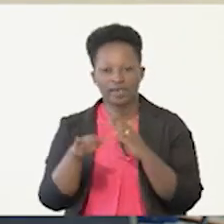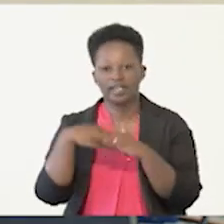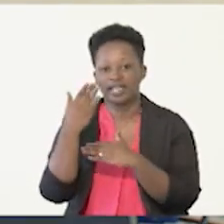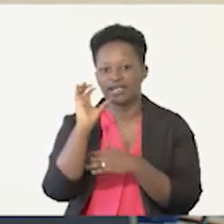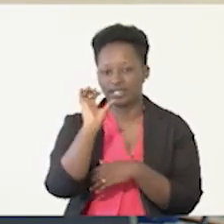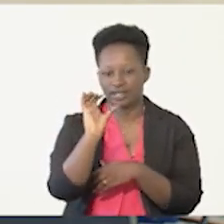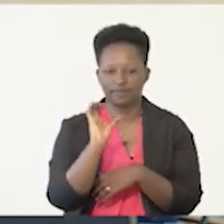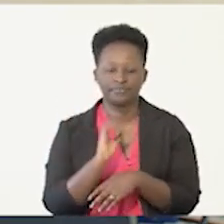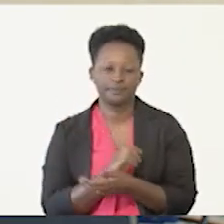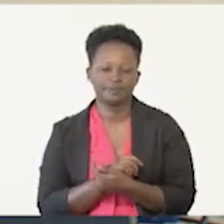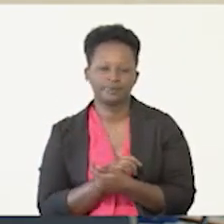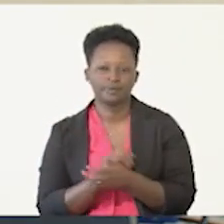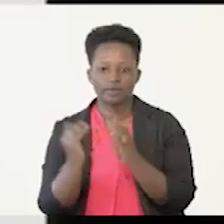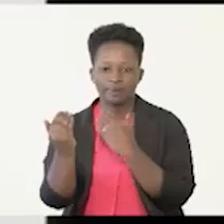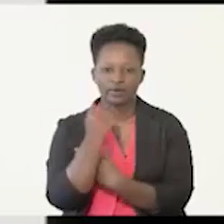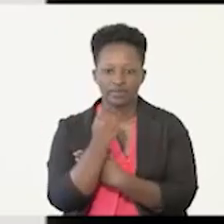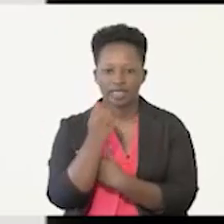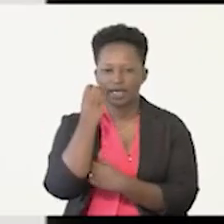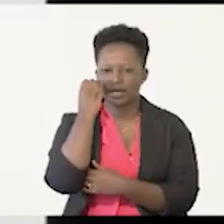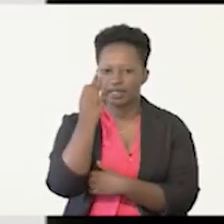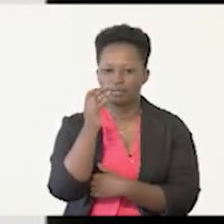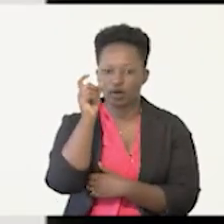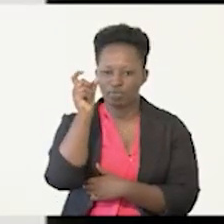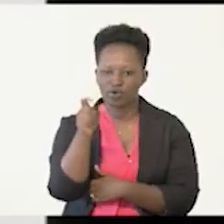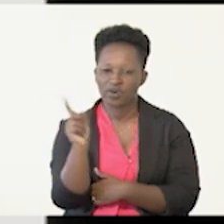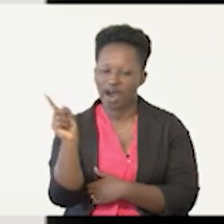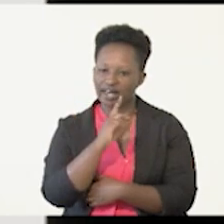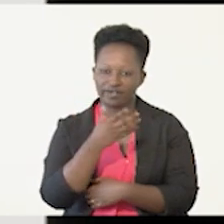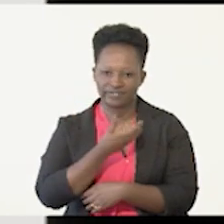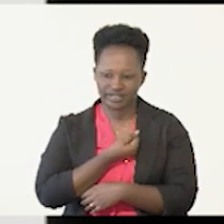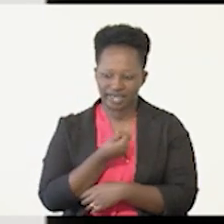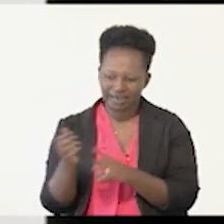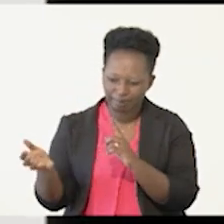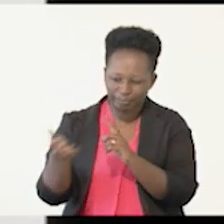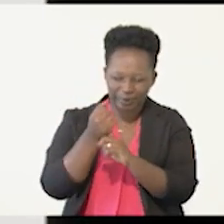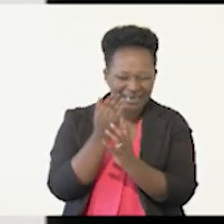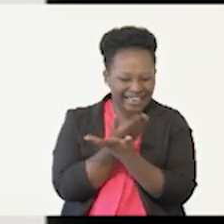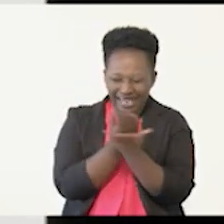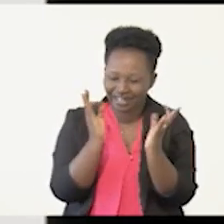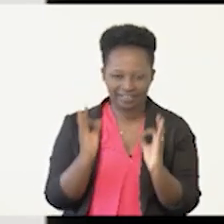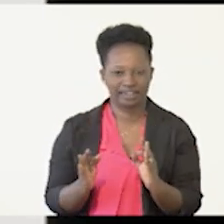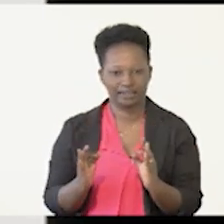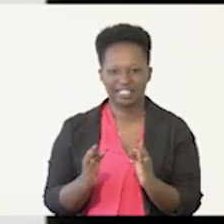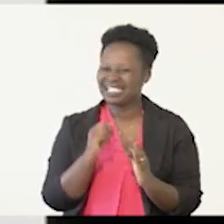C, they're asking us if someone does not earn anything,